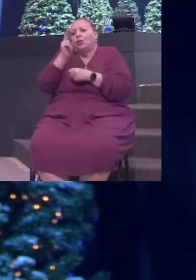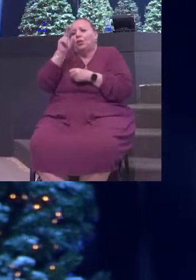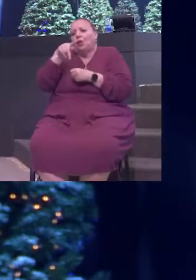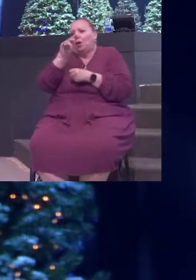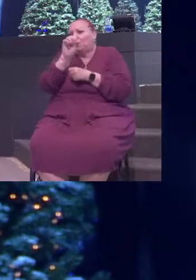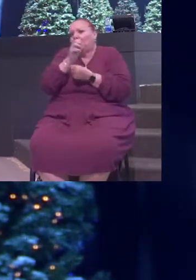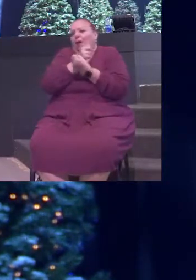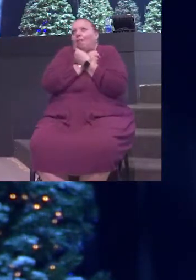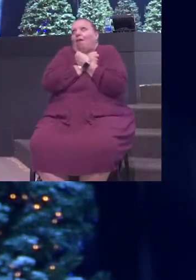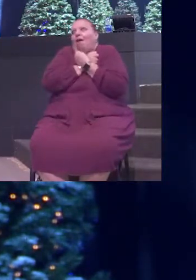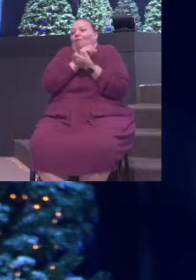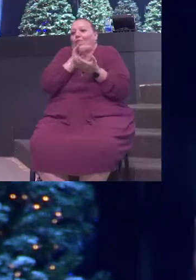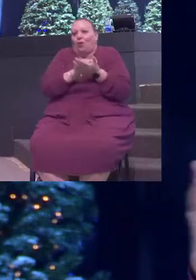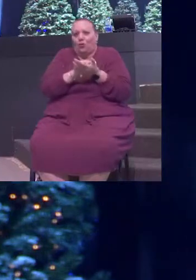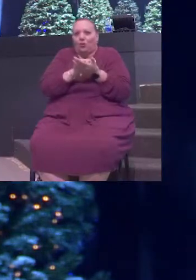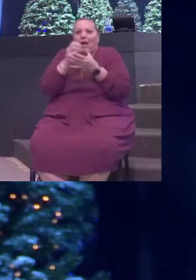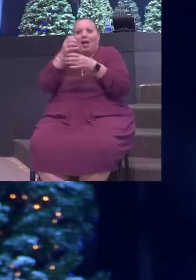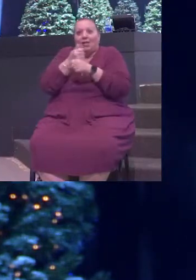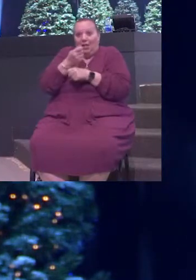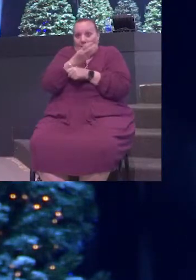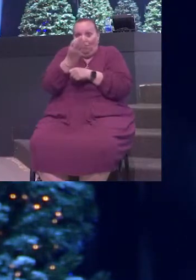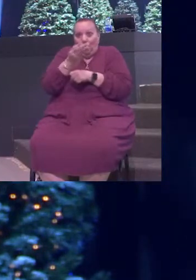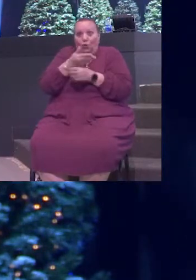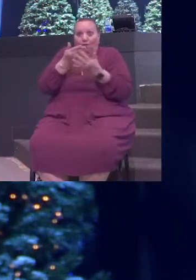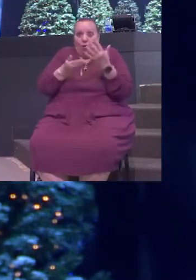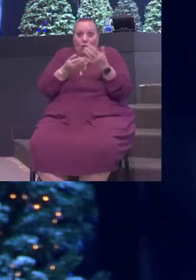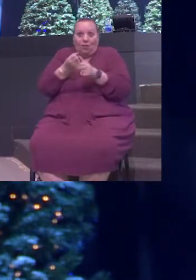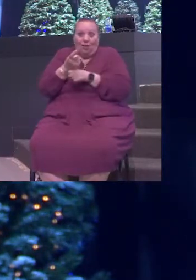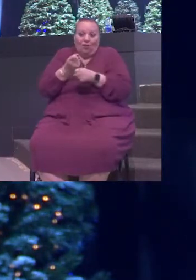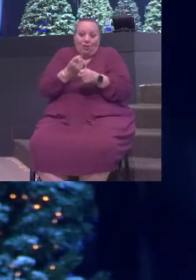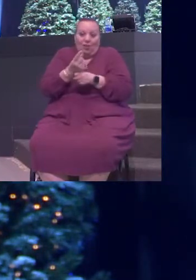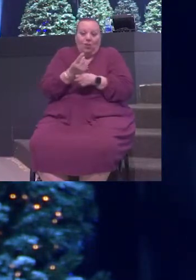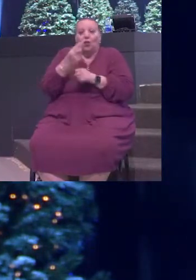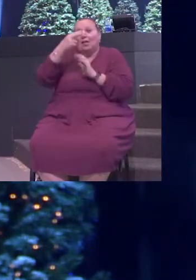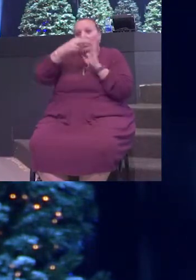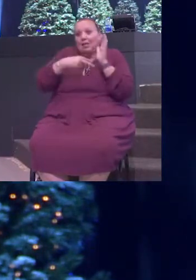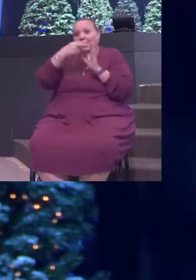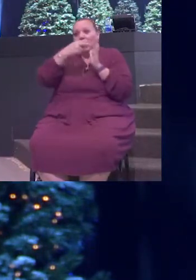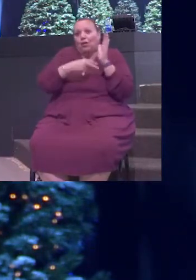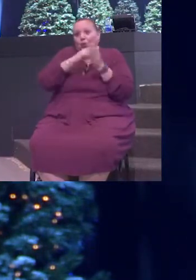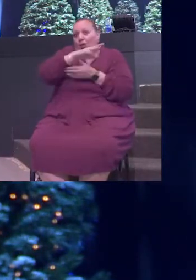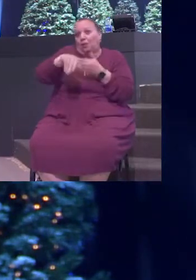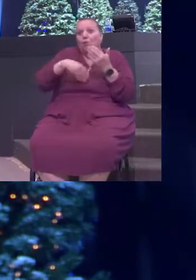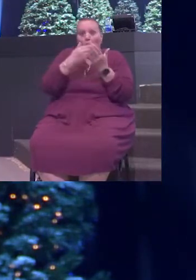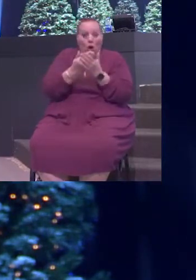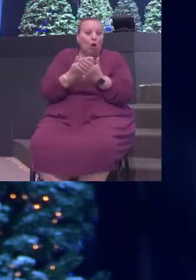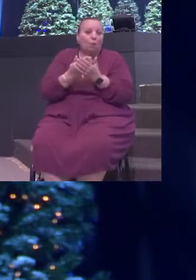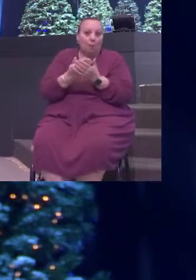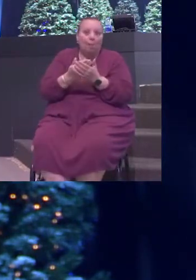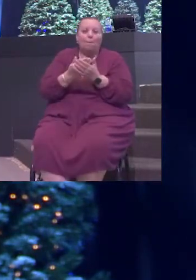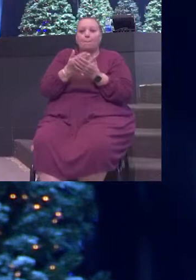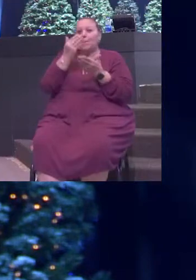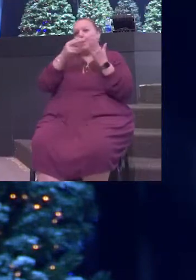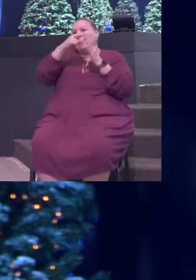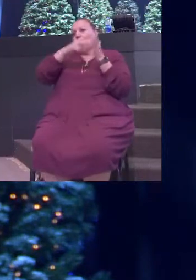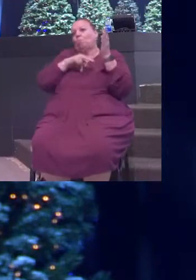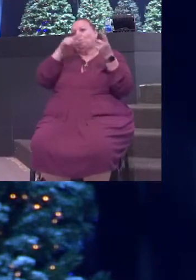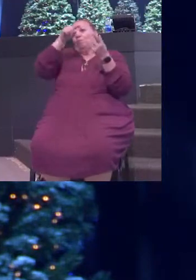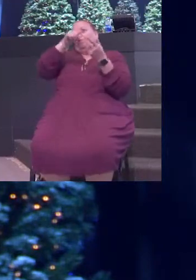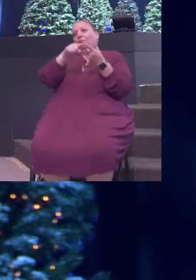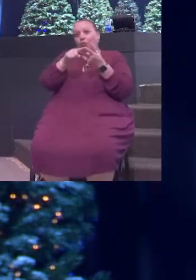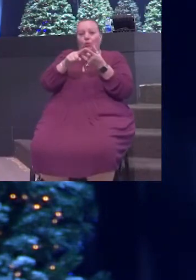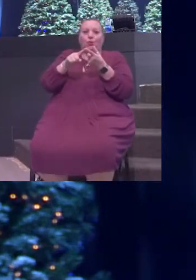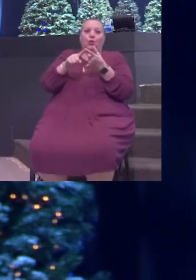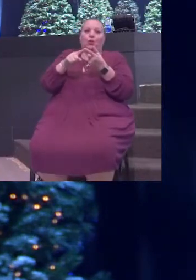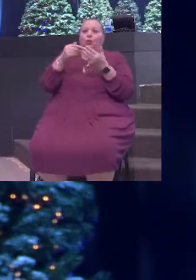I love those. And I get a few of those every year, and I read every single one of those. I mean, I might not read them until, you